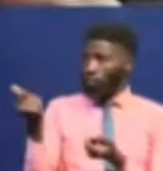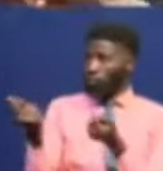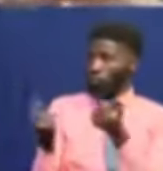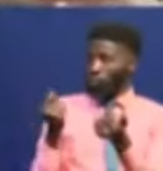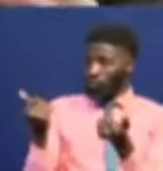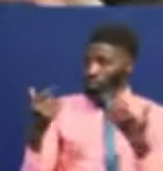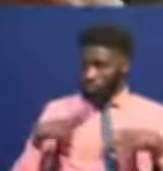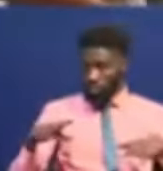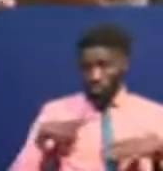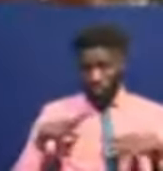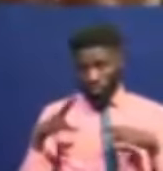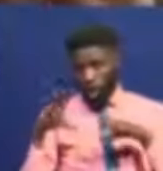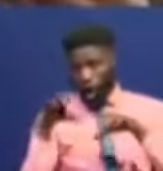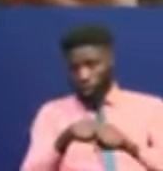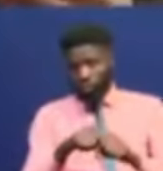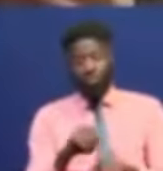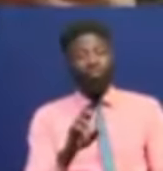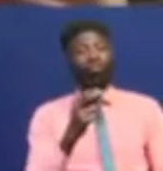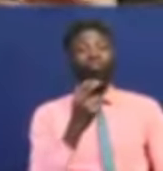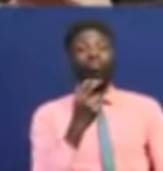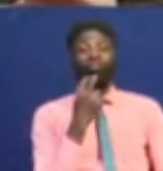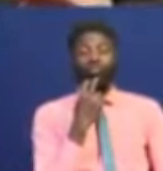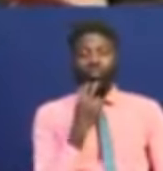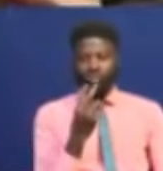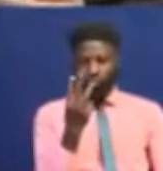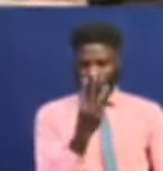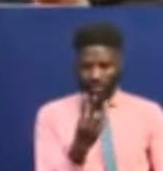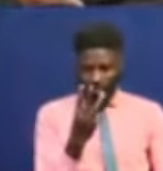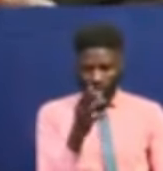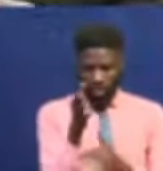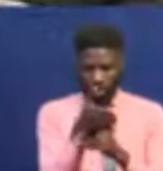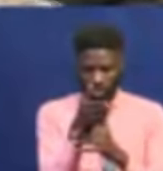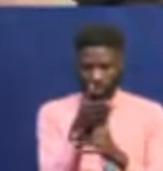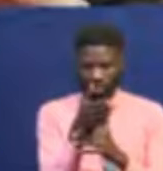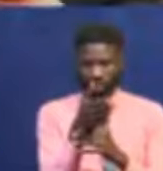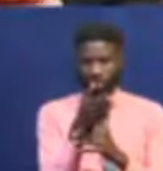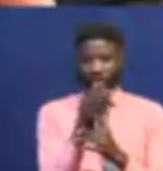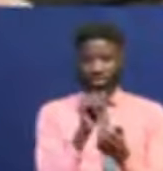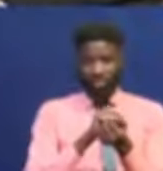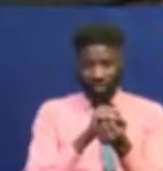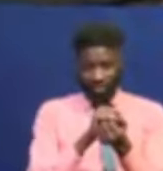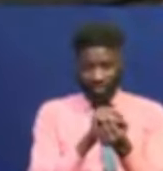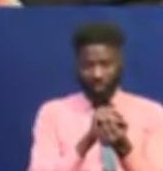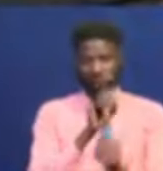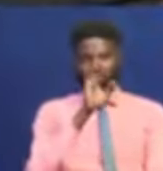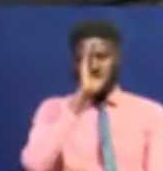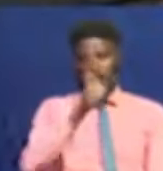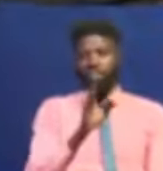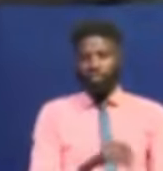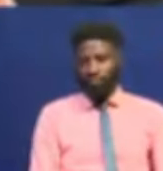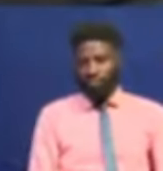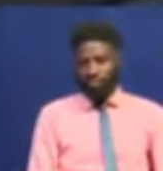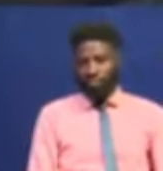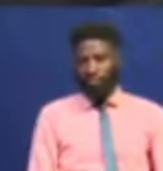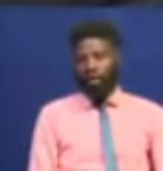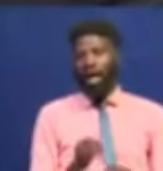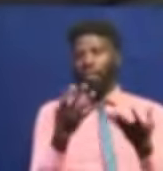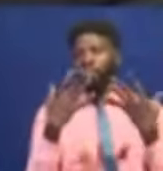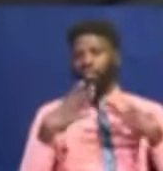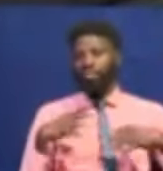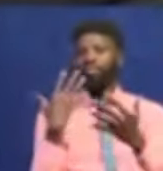that basically hijacked. So Tuesday, Wednesday, Thursday, Friday, Saturday, it is Sunday. Mr. President, how many people are in